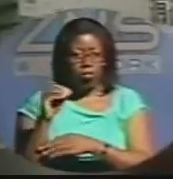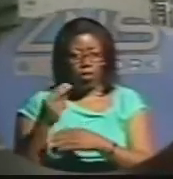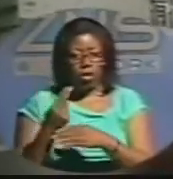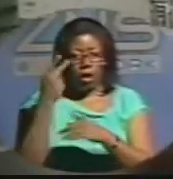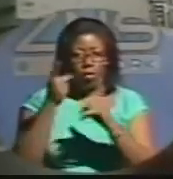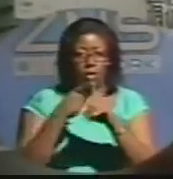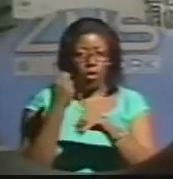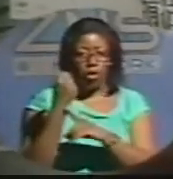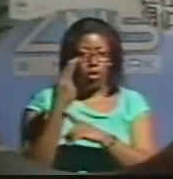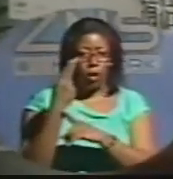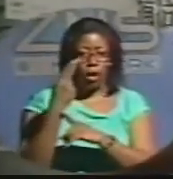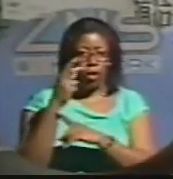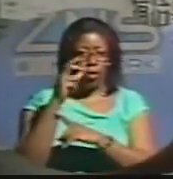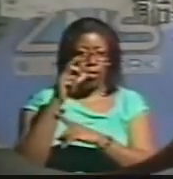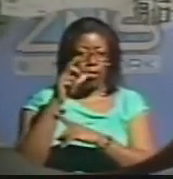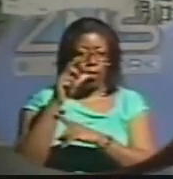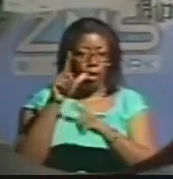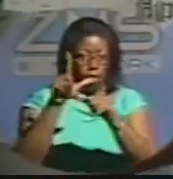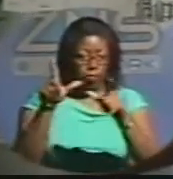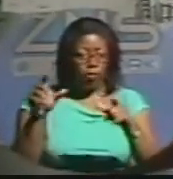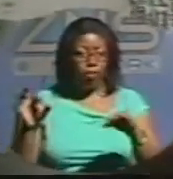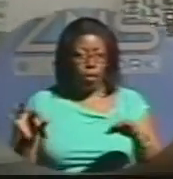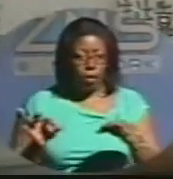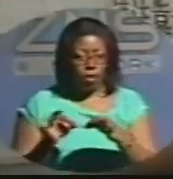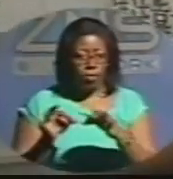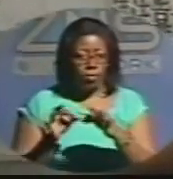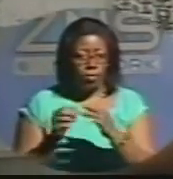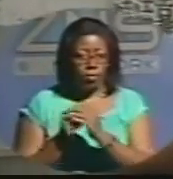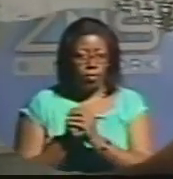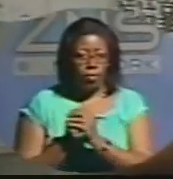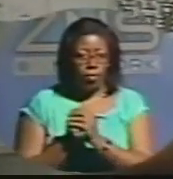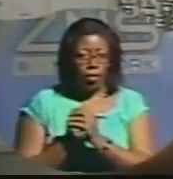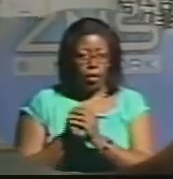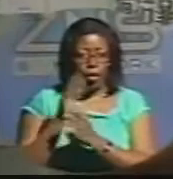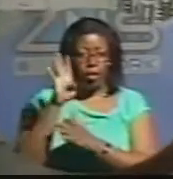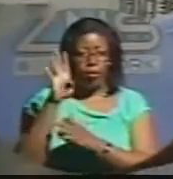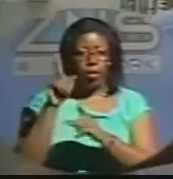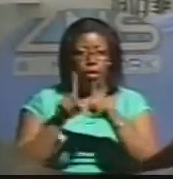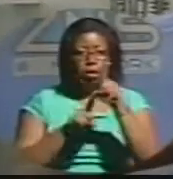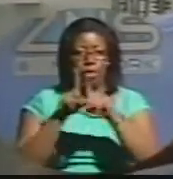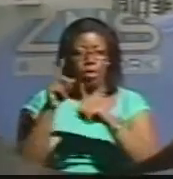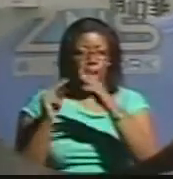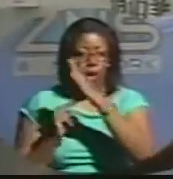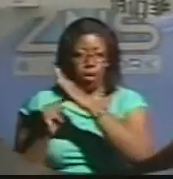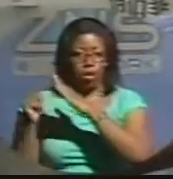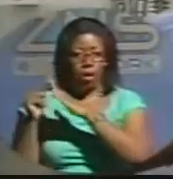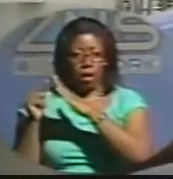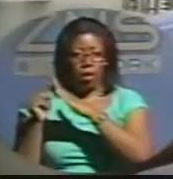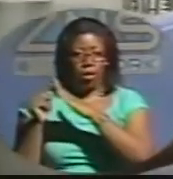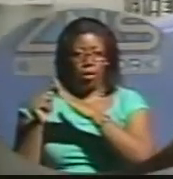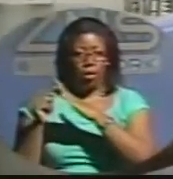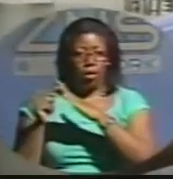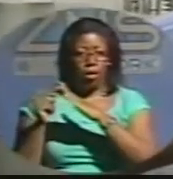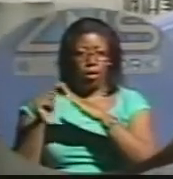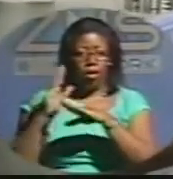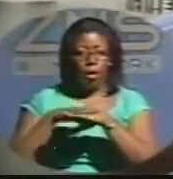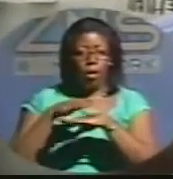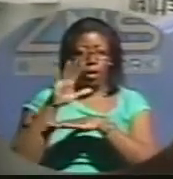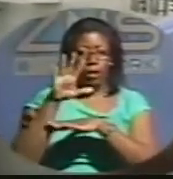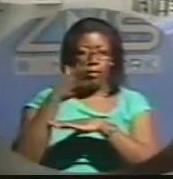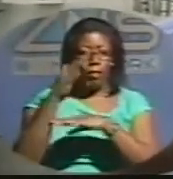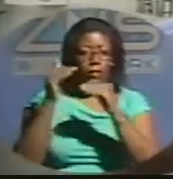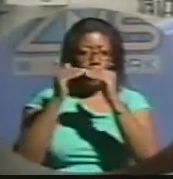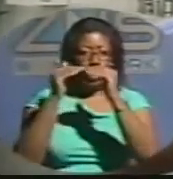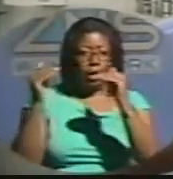And then the convention hotel, the second four-star hotel, it's on the fifth level right now.